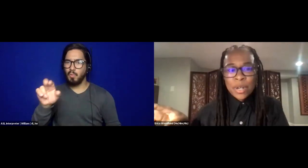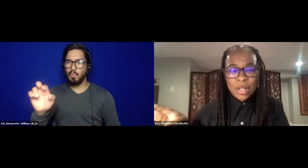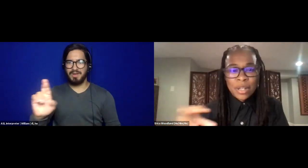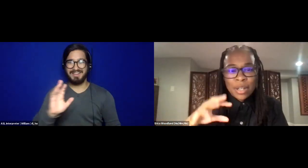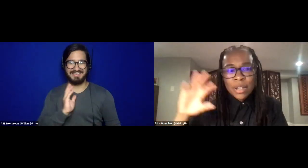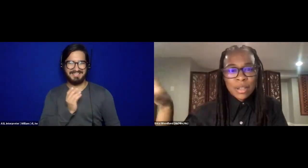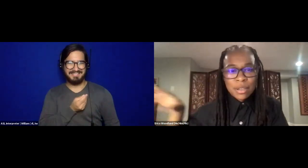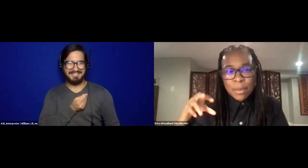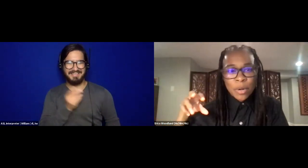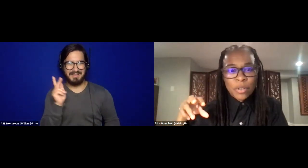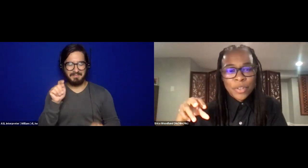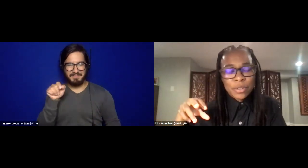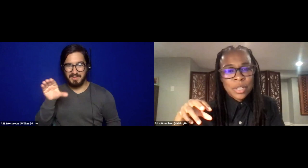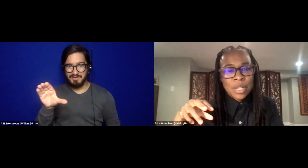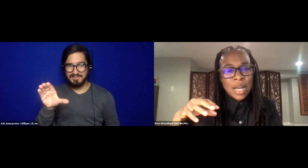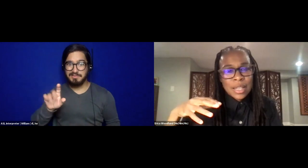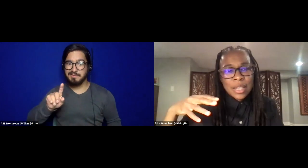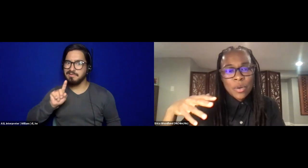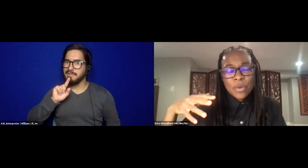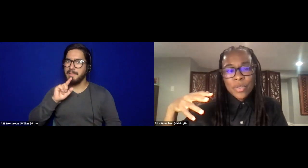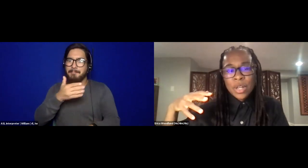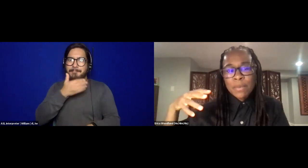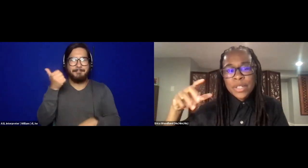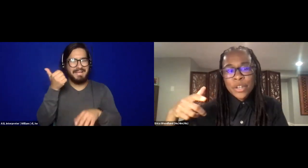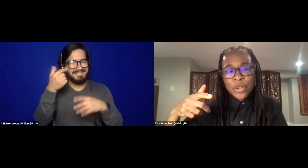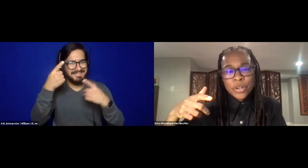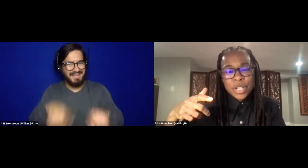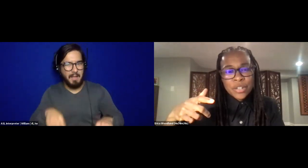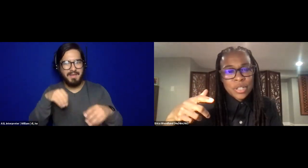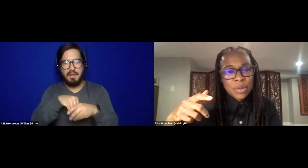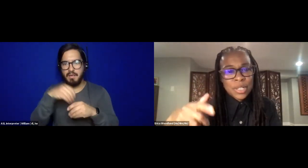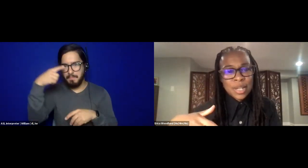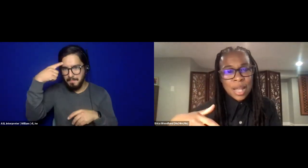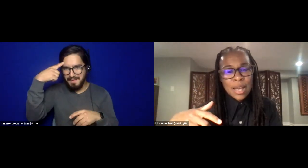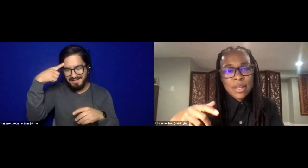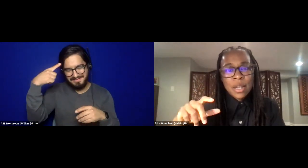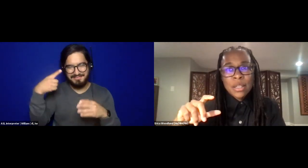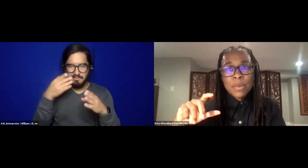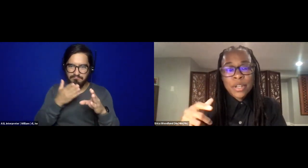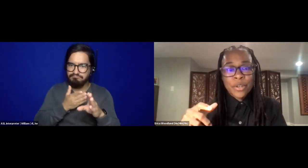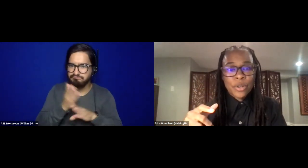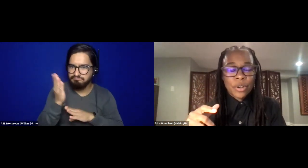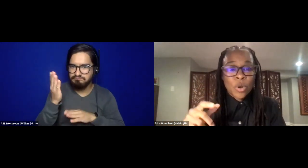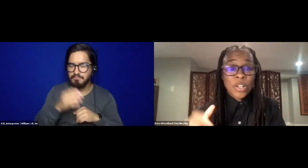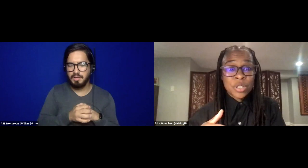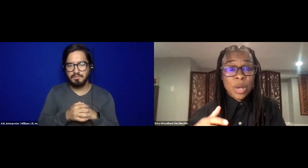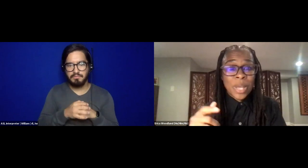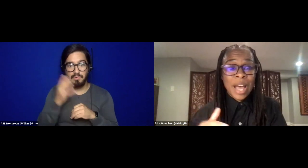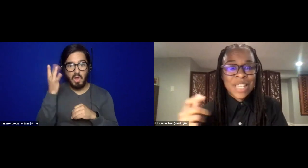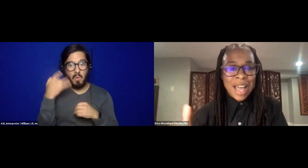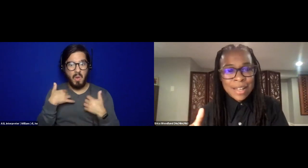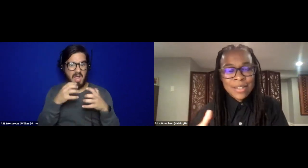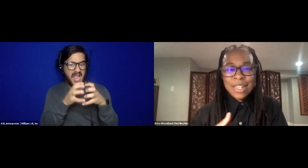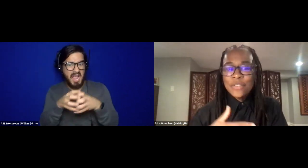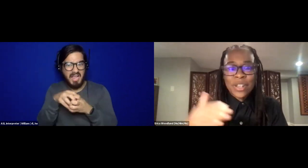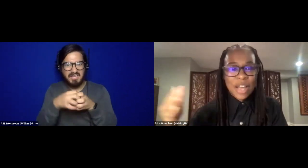thing happening in the mental health field. I think that the particular intersections that we sit at, the particular questions that we